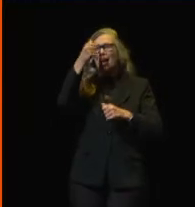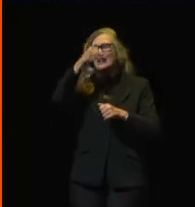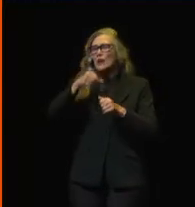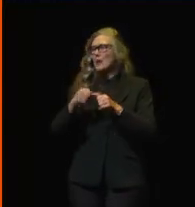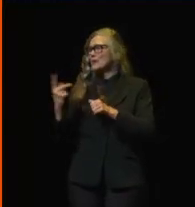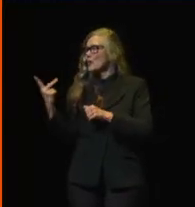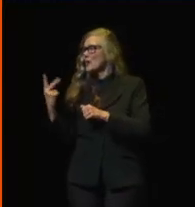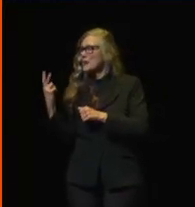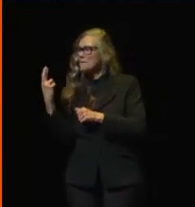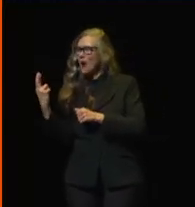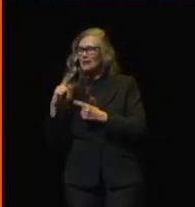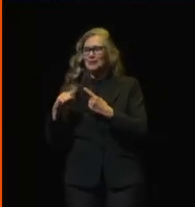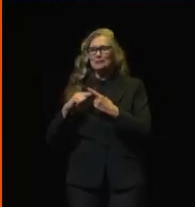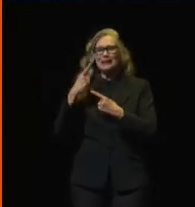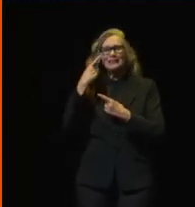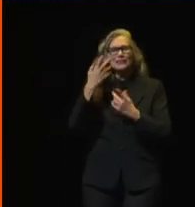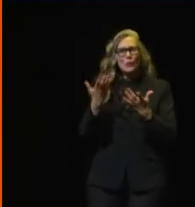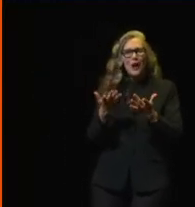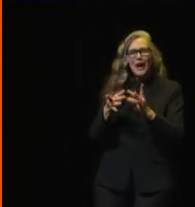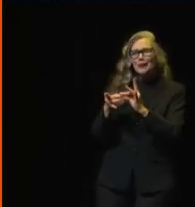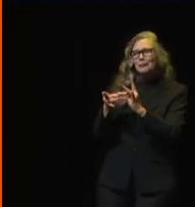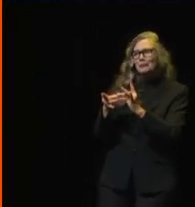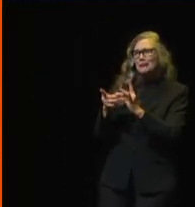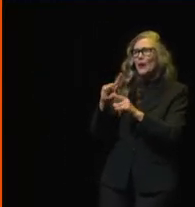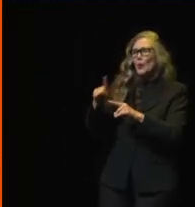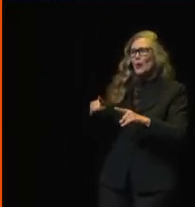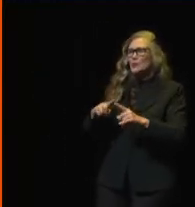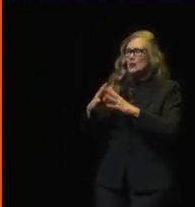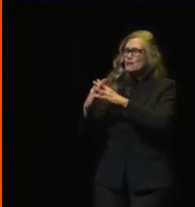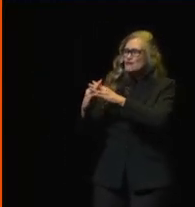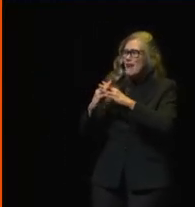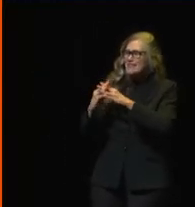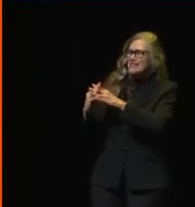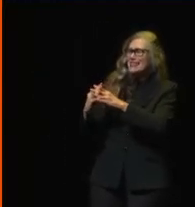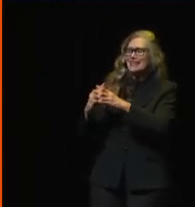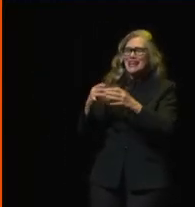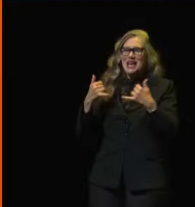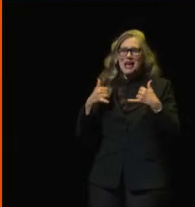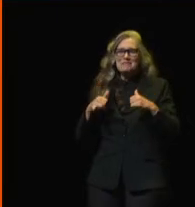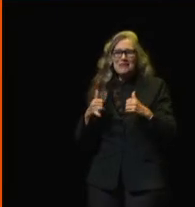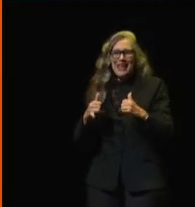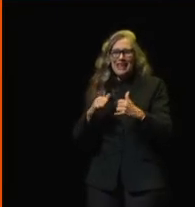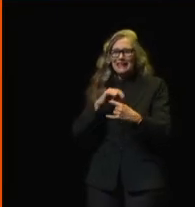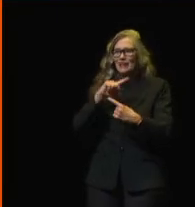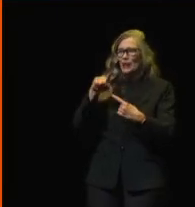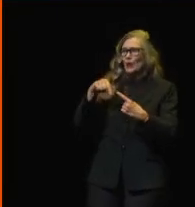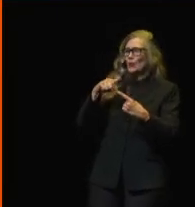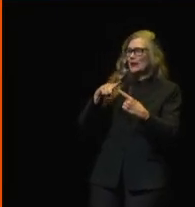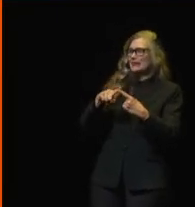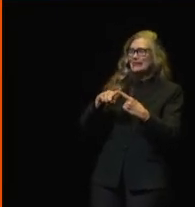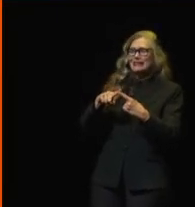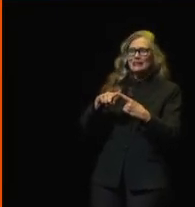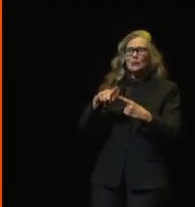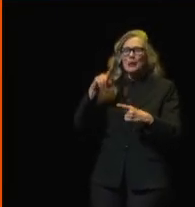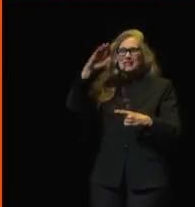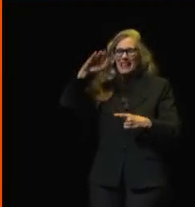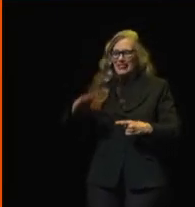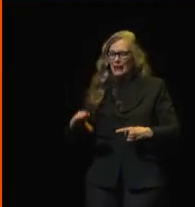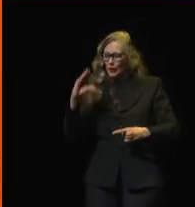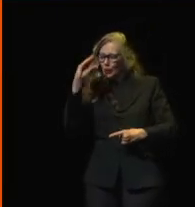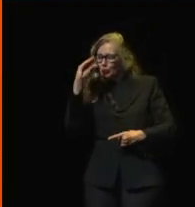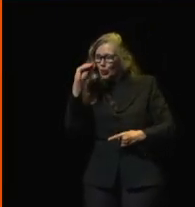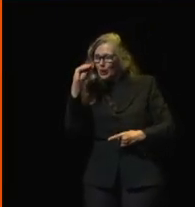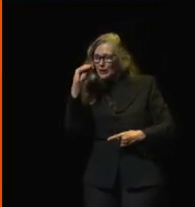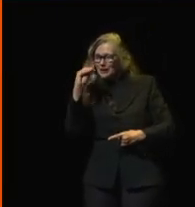and a little boy. Well, any of us who knew Ady knew that there was no way of becoming a lifelong friend better with Ady